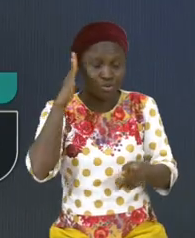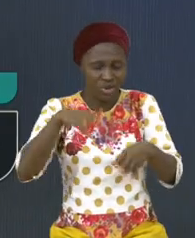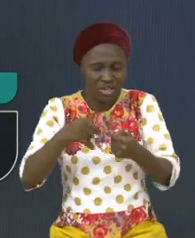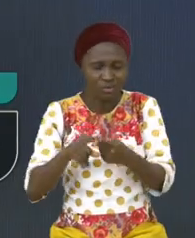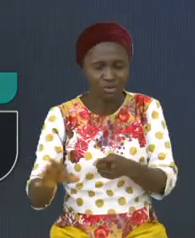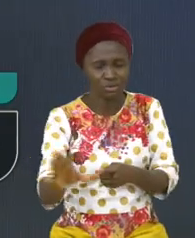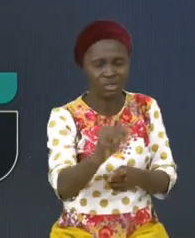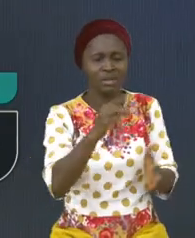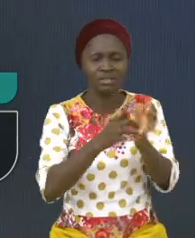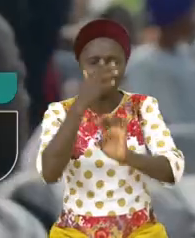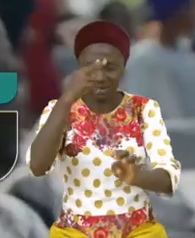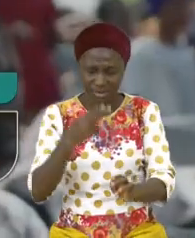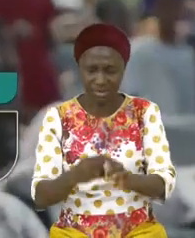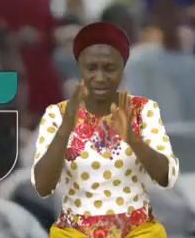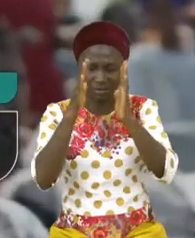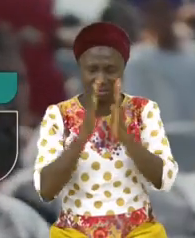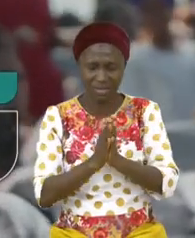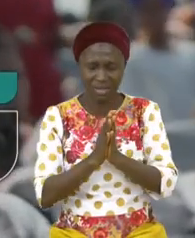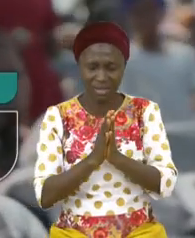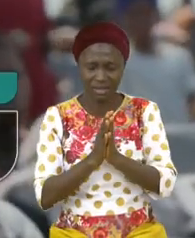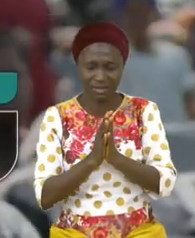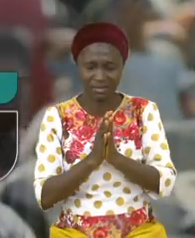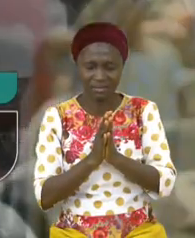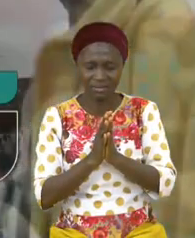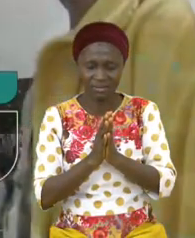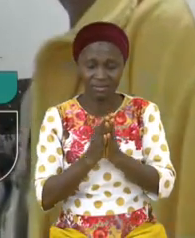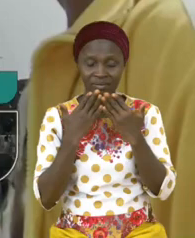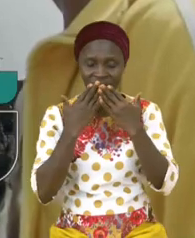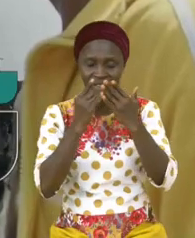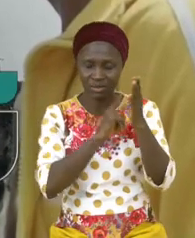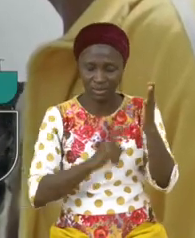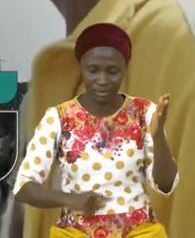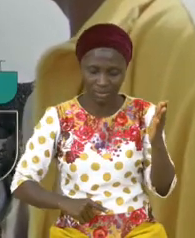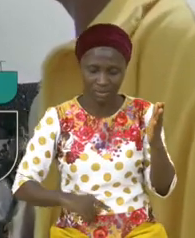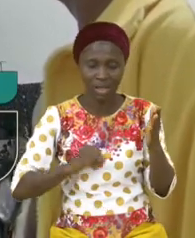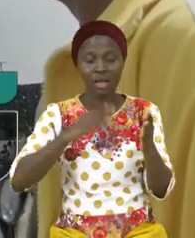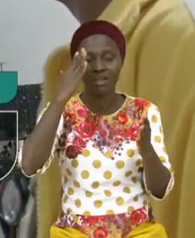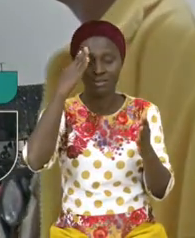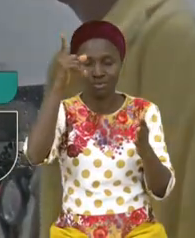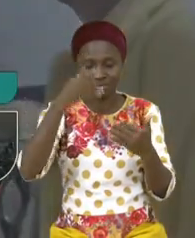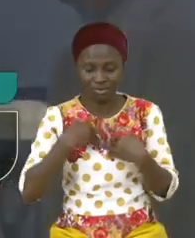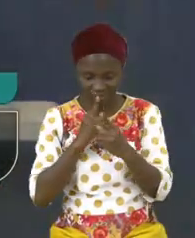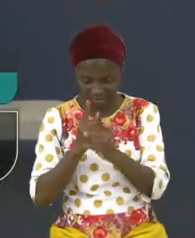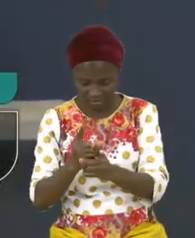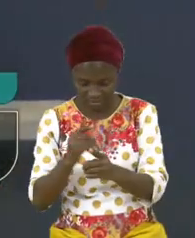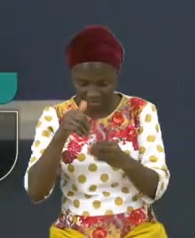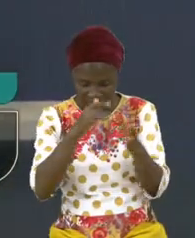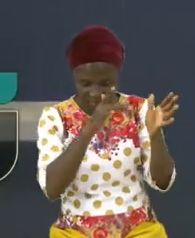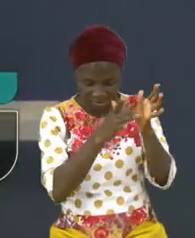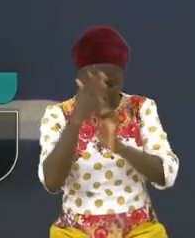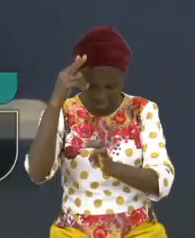them in Jesus' name. Thank you, Lord. I know you have answered. In